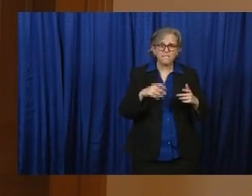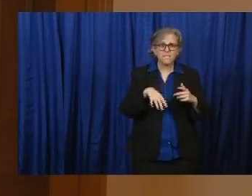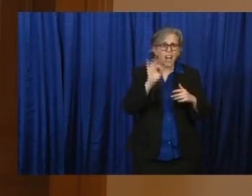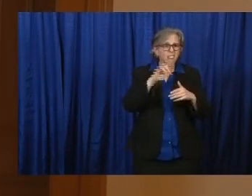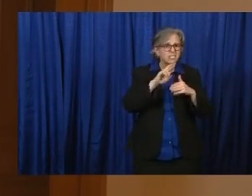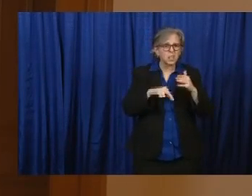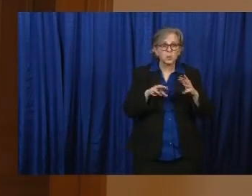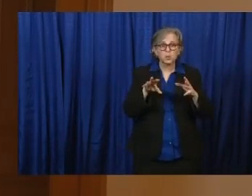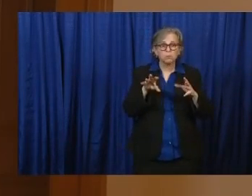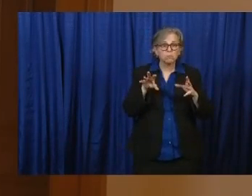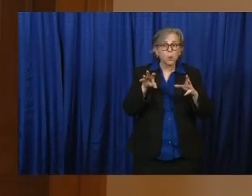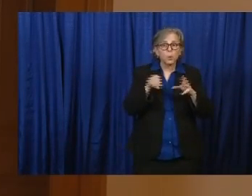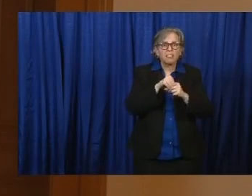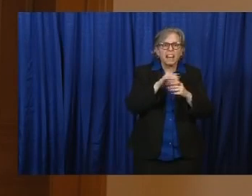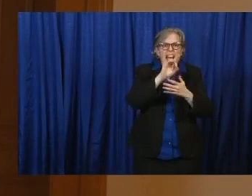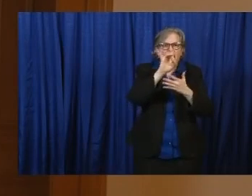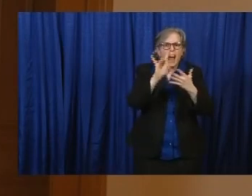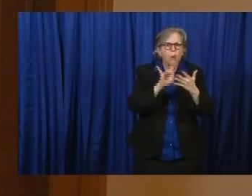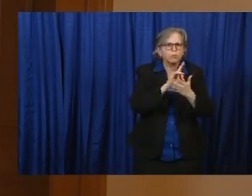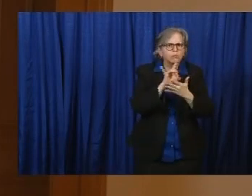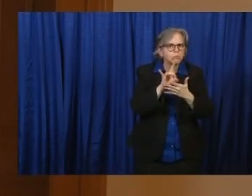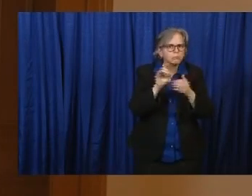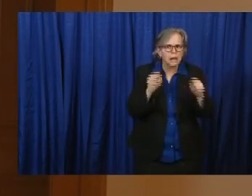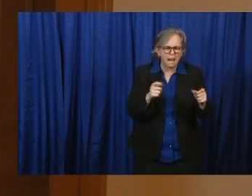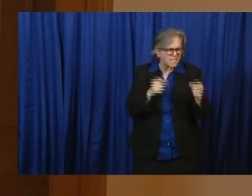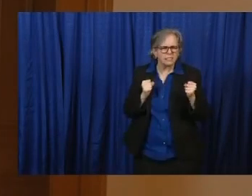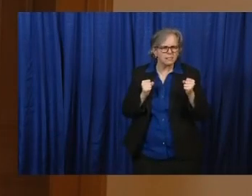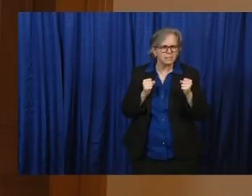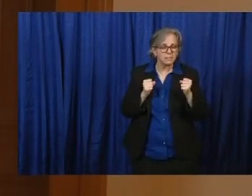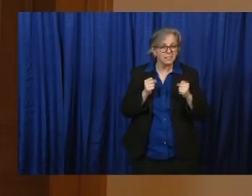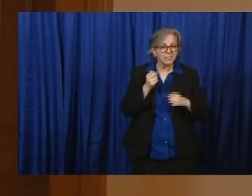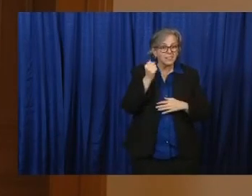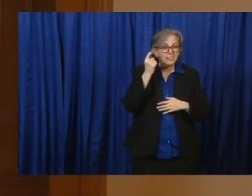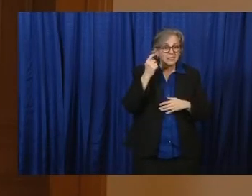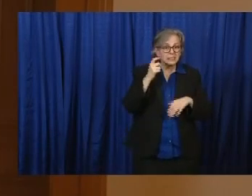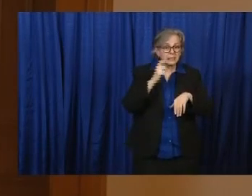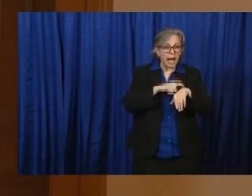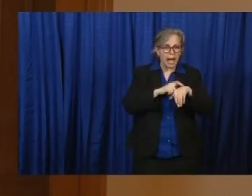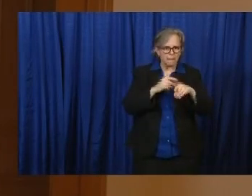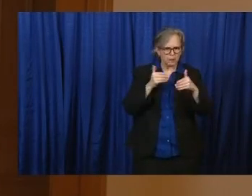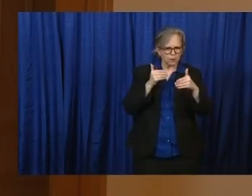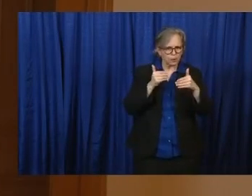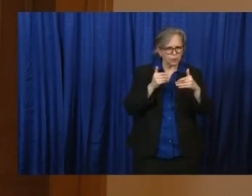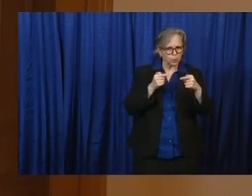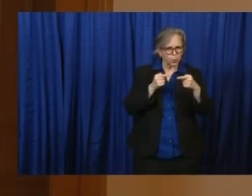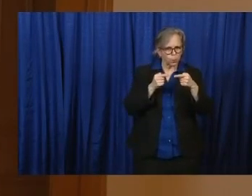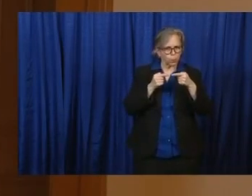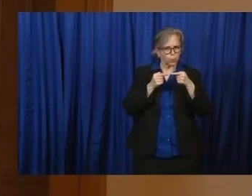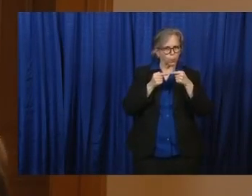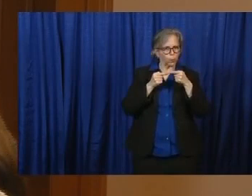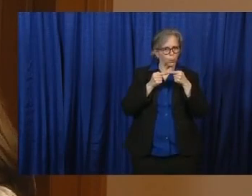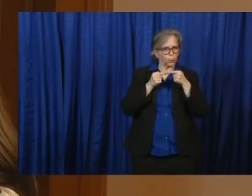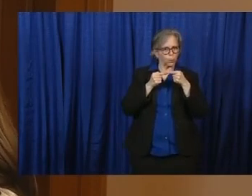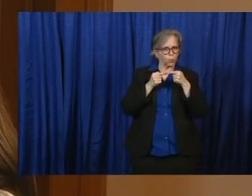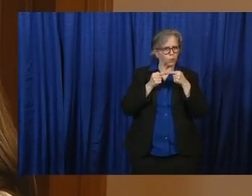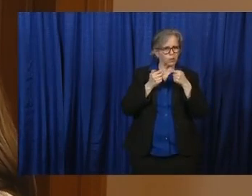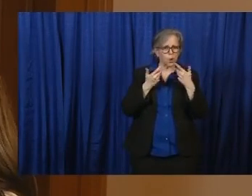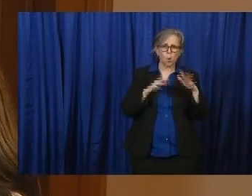to run a test, and that time is getting shorter all the time. So it's really important. We don't want to wait that 5 to 6